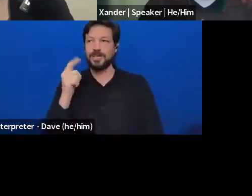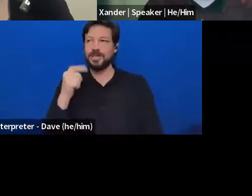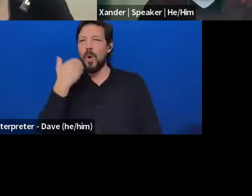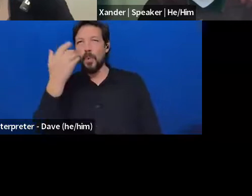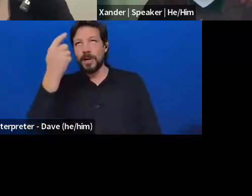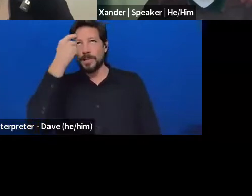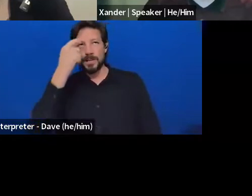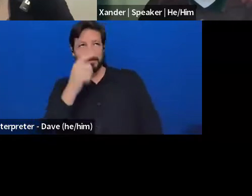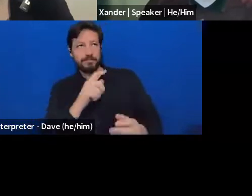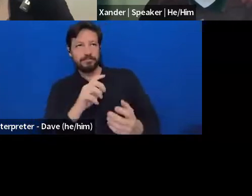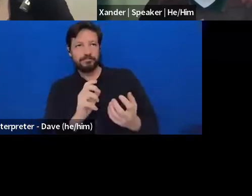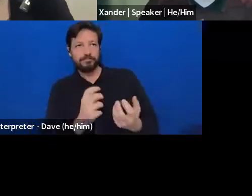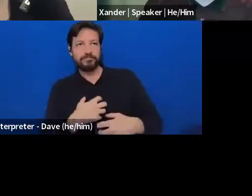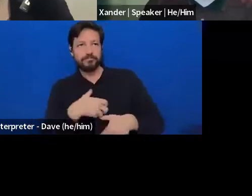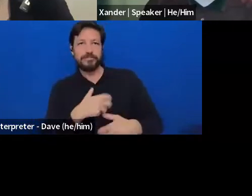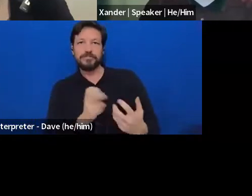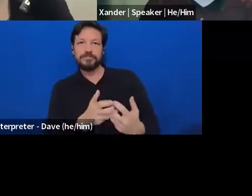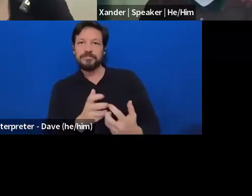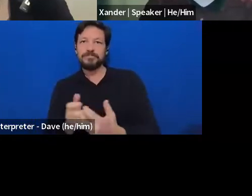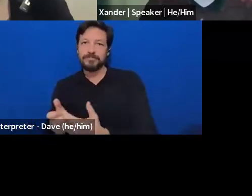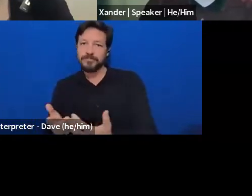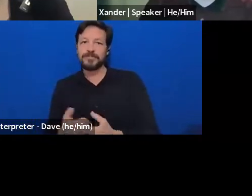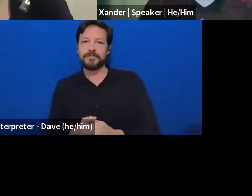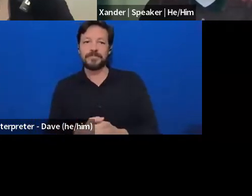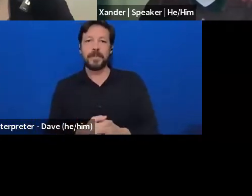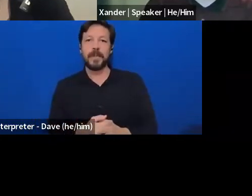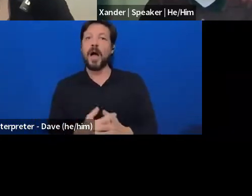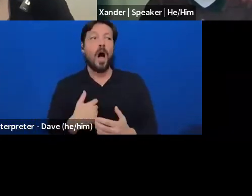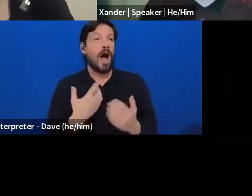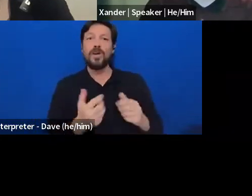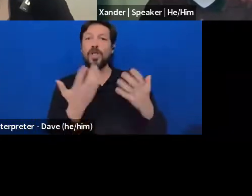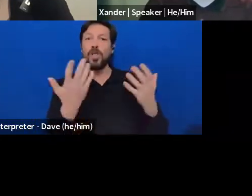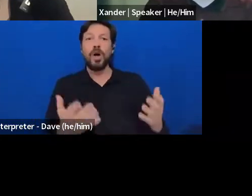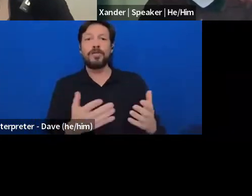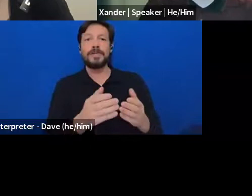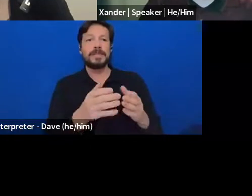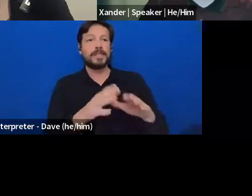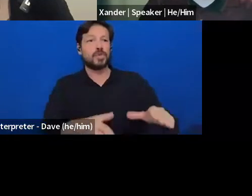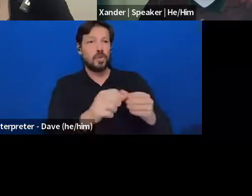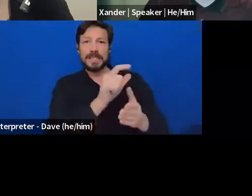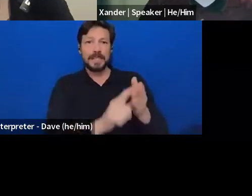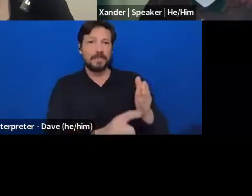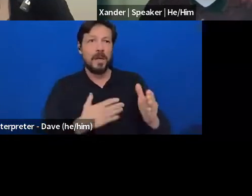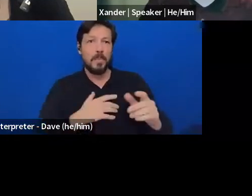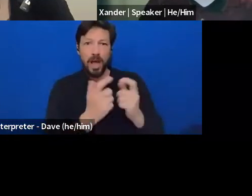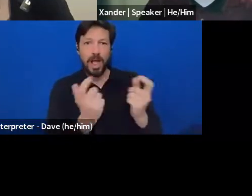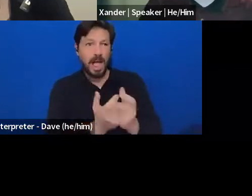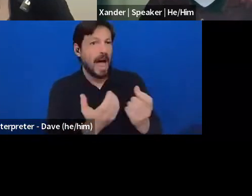job every day and think to myself, because I have a lot of kids with disabilities in my class, how can I make their